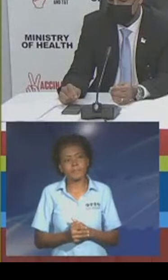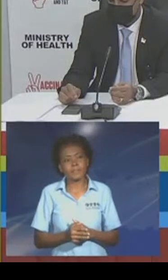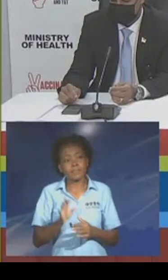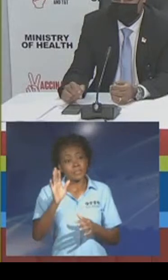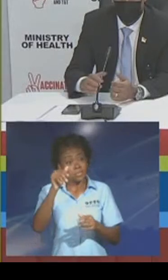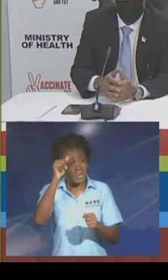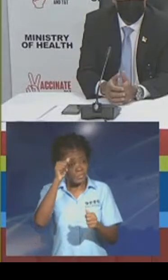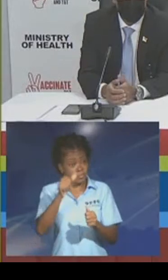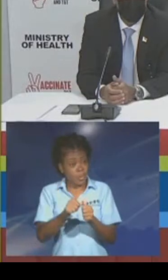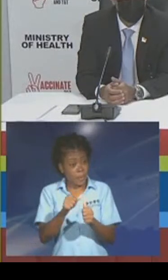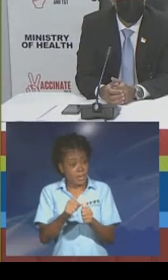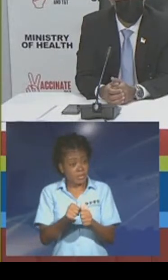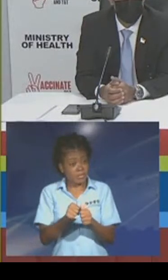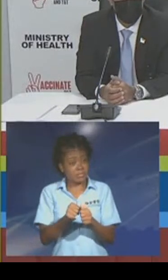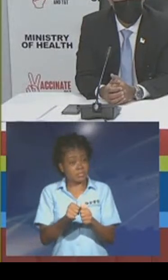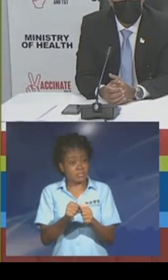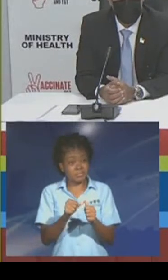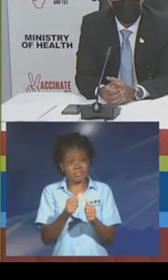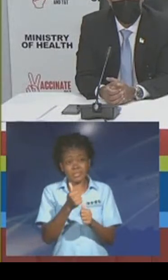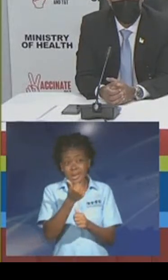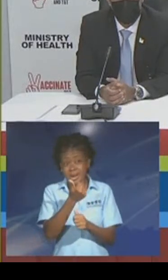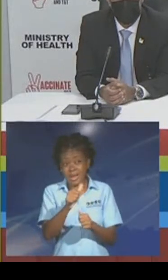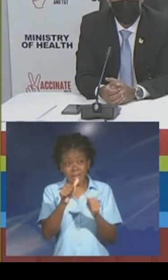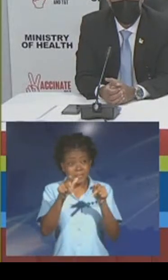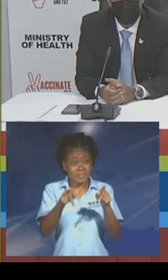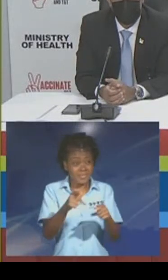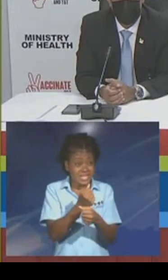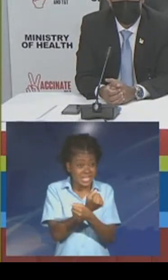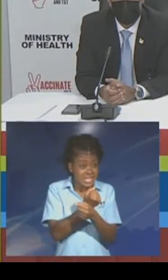Thank you, Honorable Minister. We go to TV6.